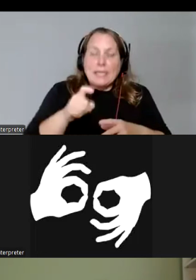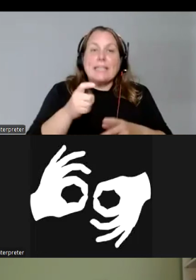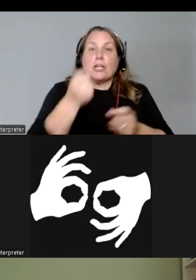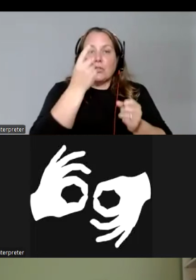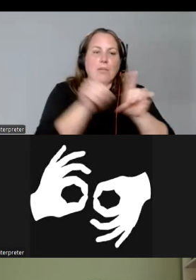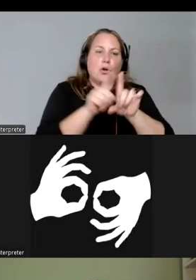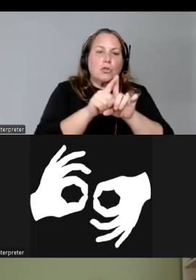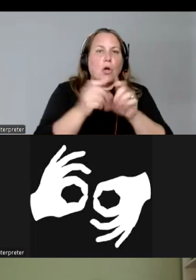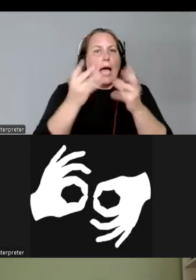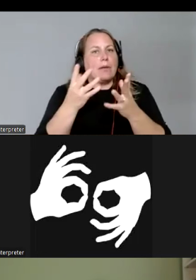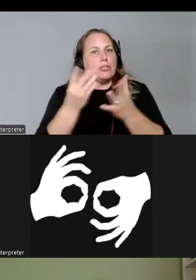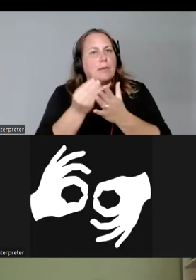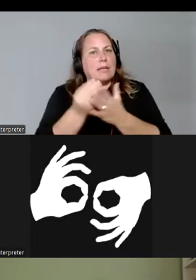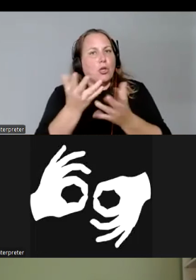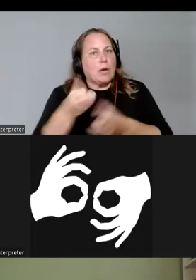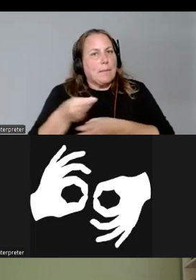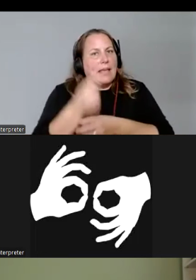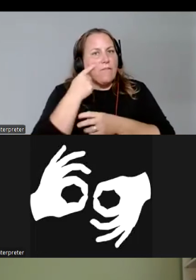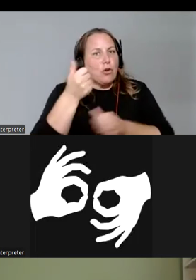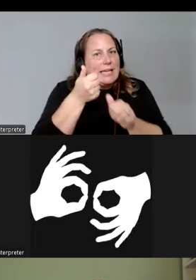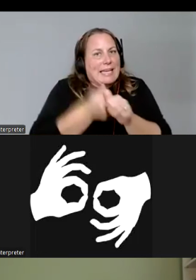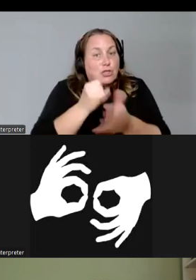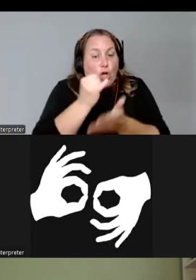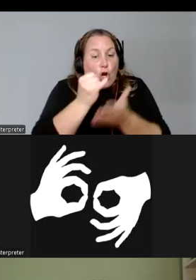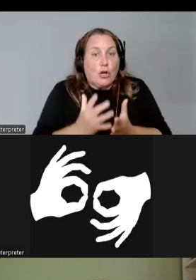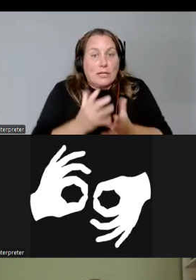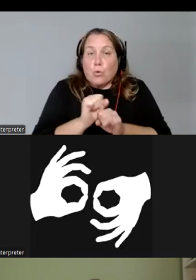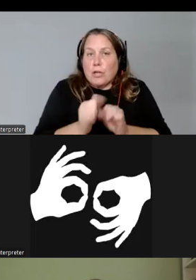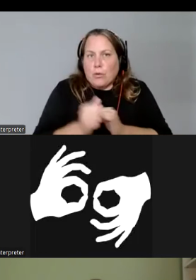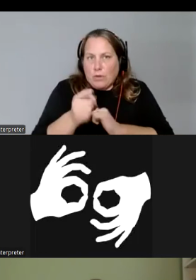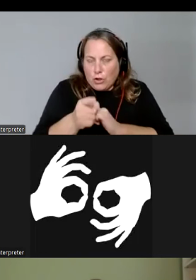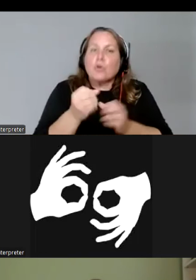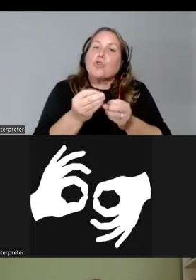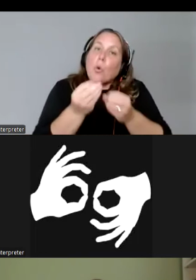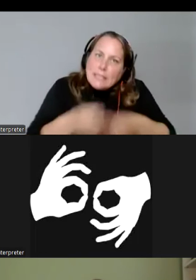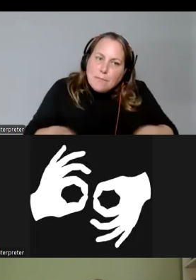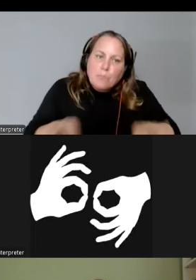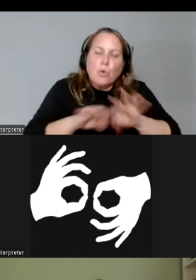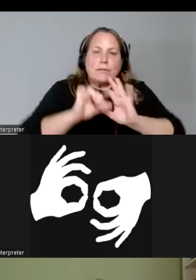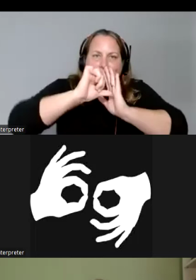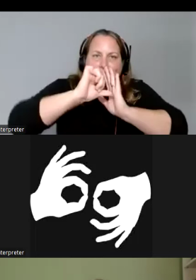somebody is working with you, and stuff like that, right? So just clarity. Next slide, please.